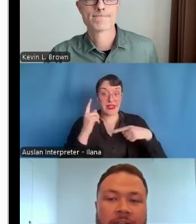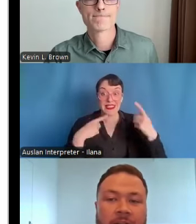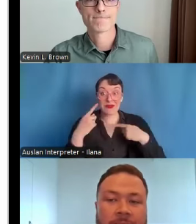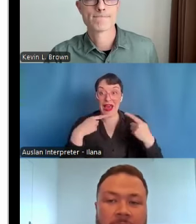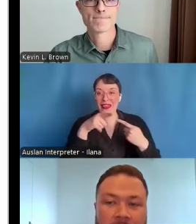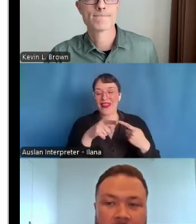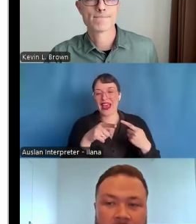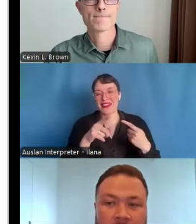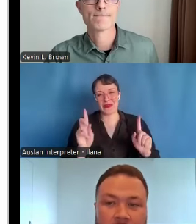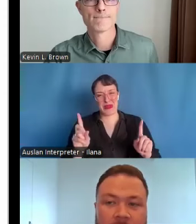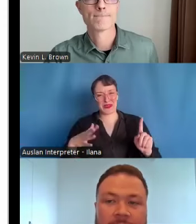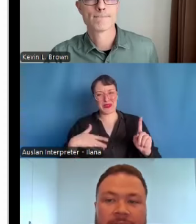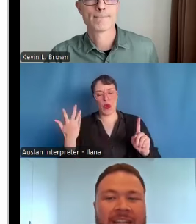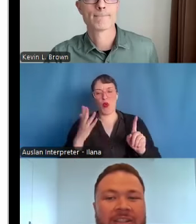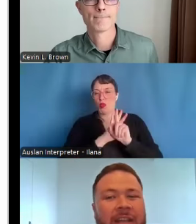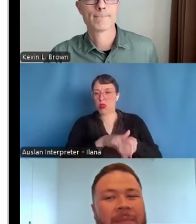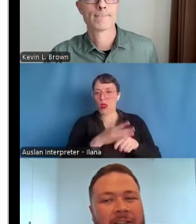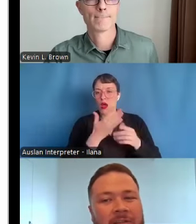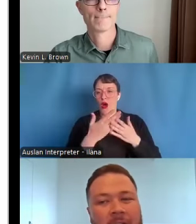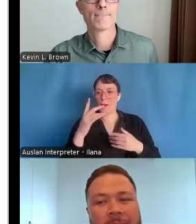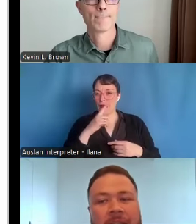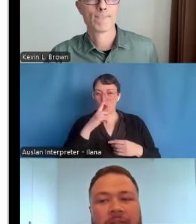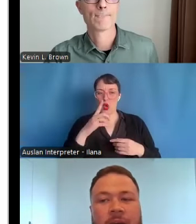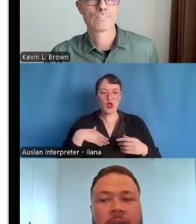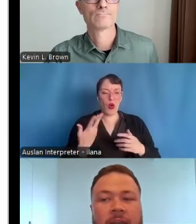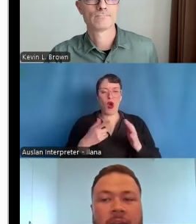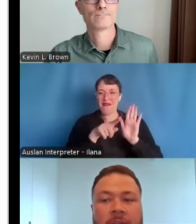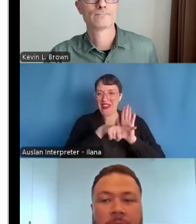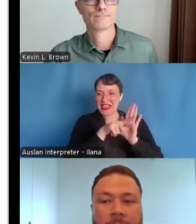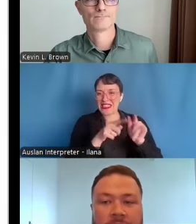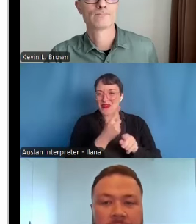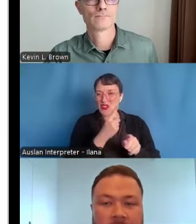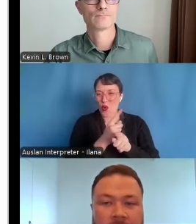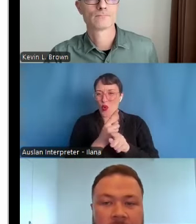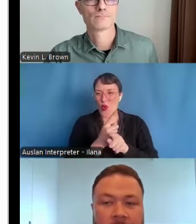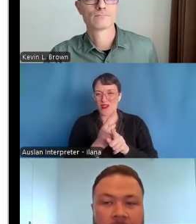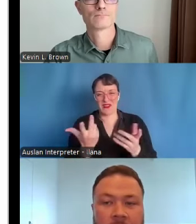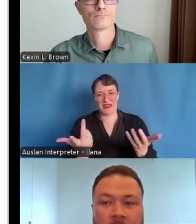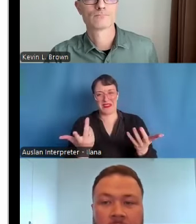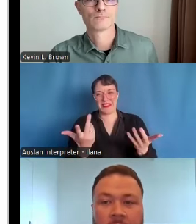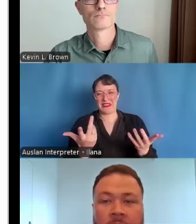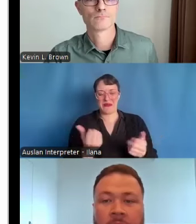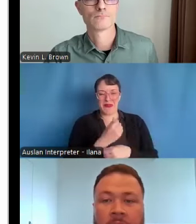from historically marginalized communities is that they don't like being described in this way. And can we suggest